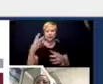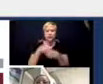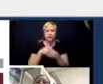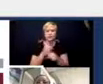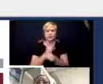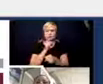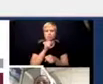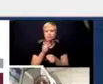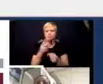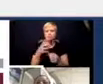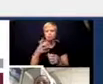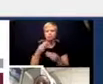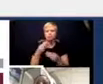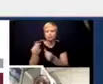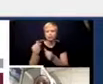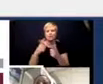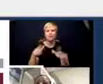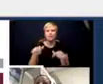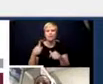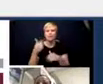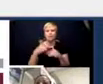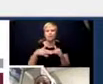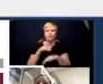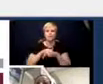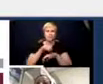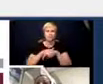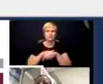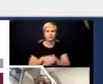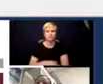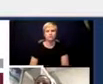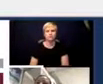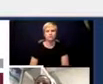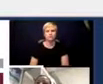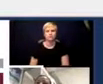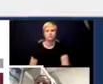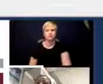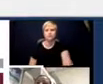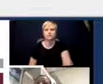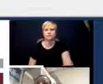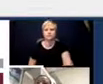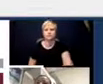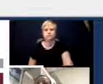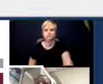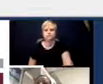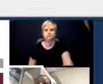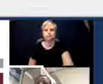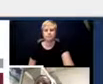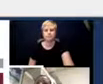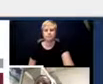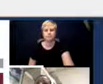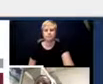fluent in languages other than English. We also know that the field contact tracers